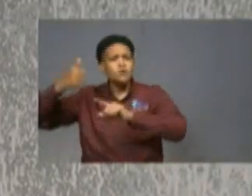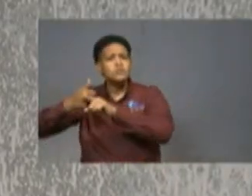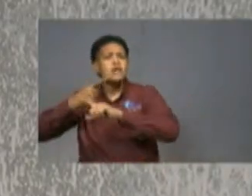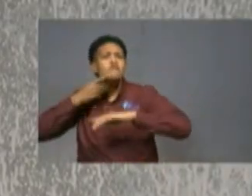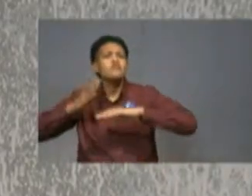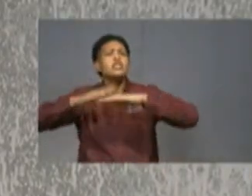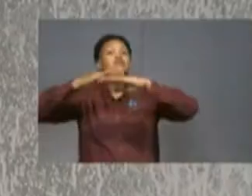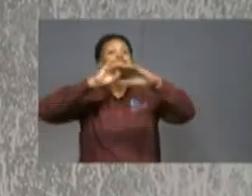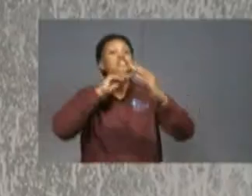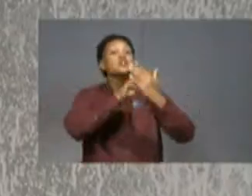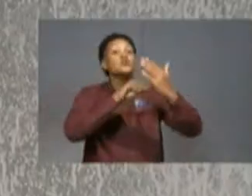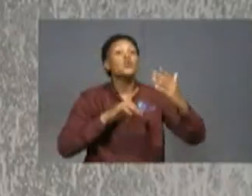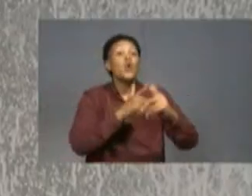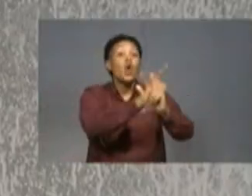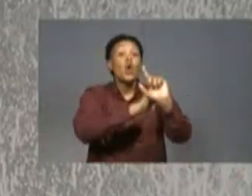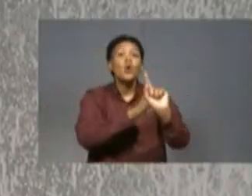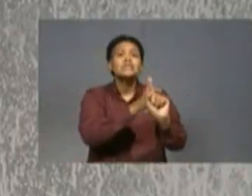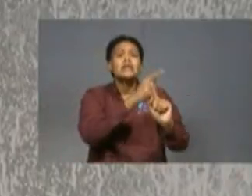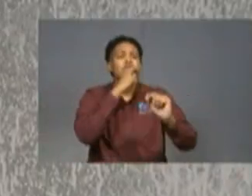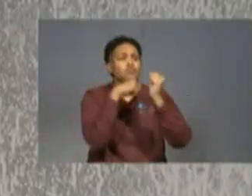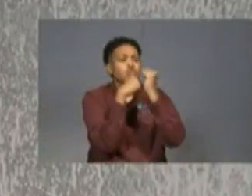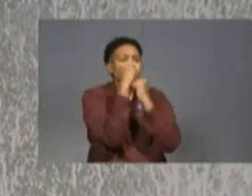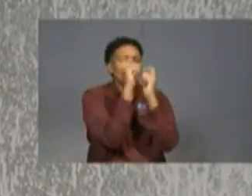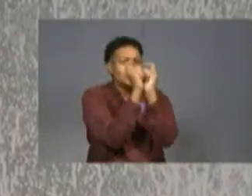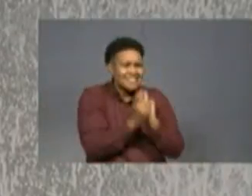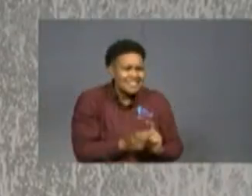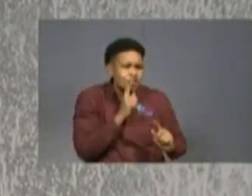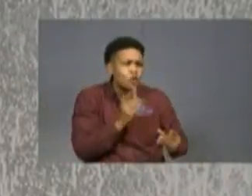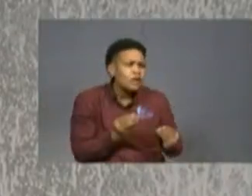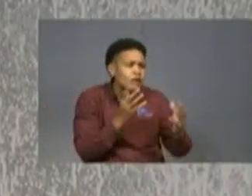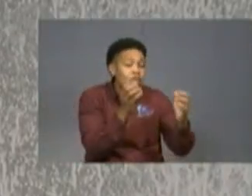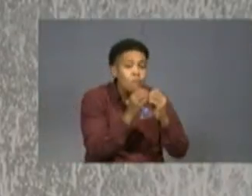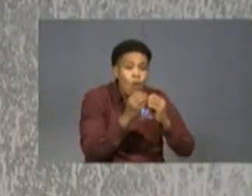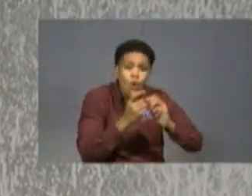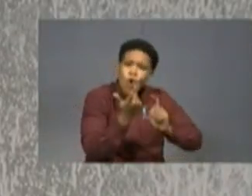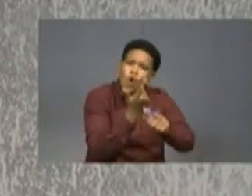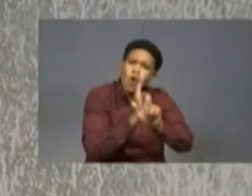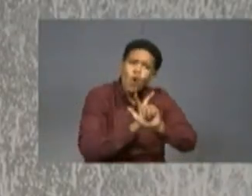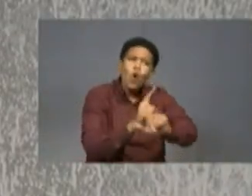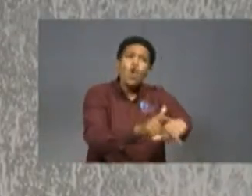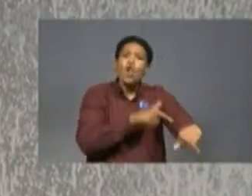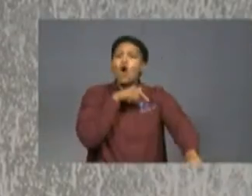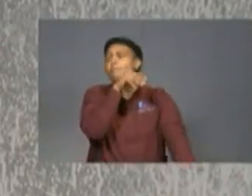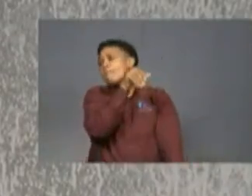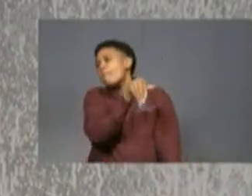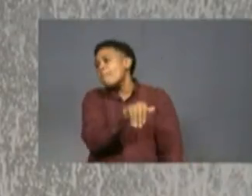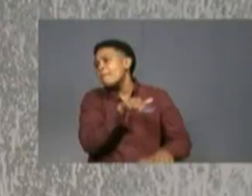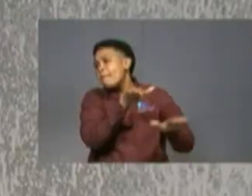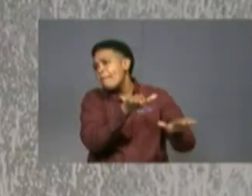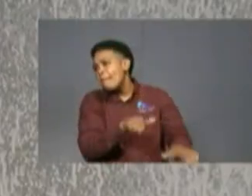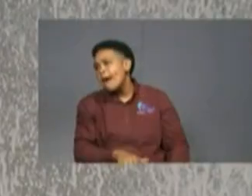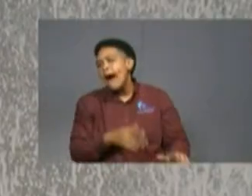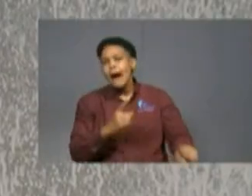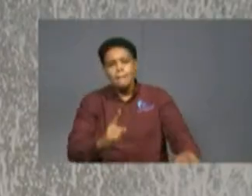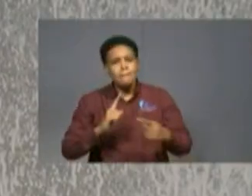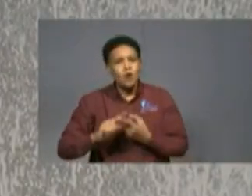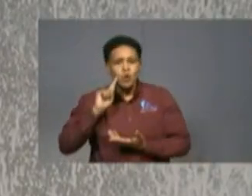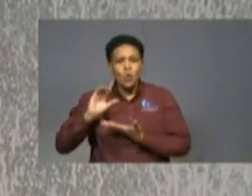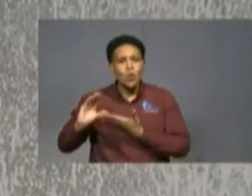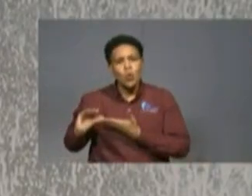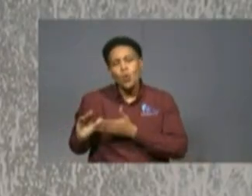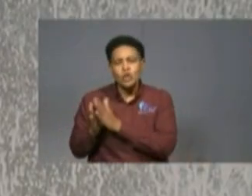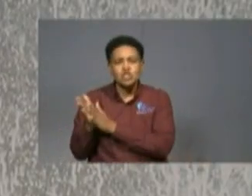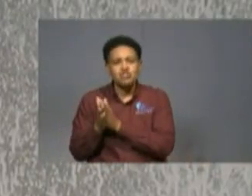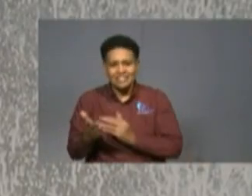and the student loan has been restructured to create more loans, longer repayment periods, and a lower interest